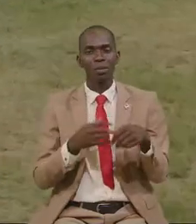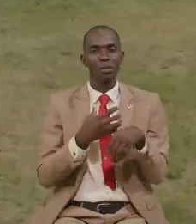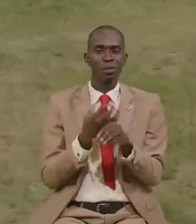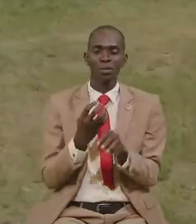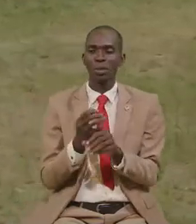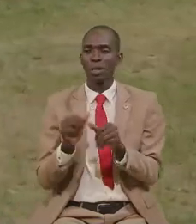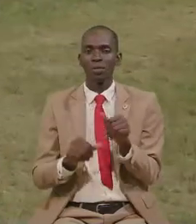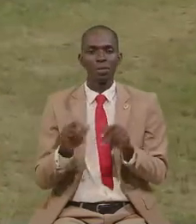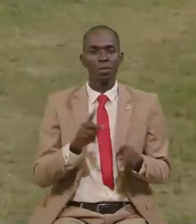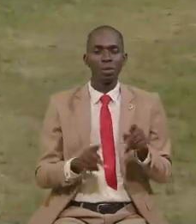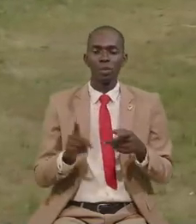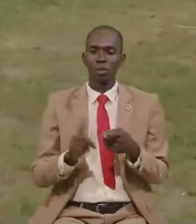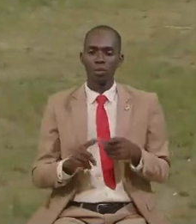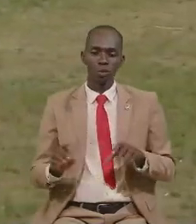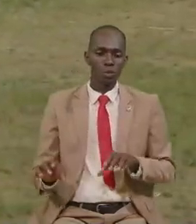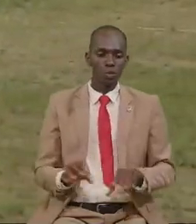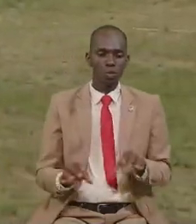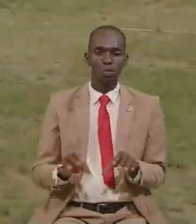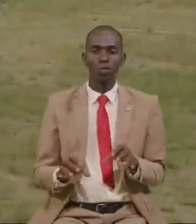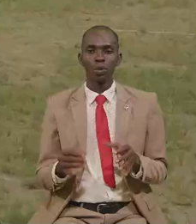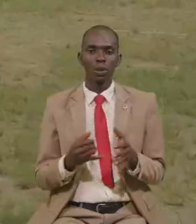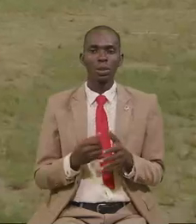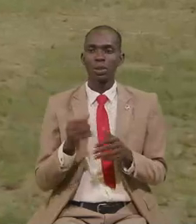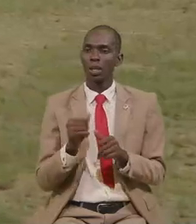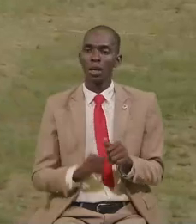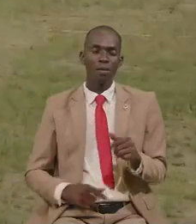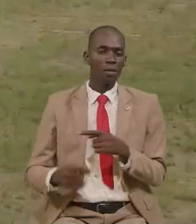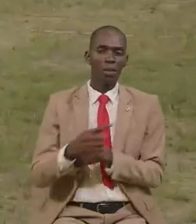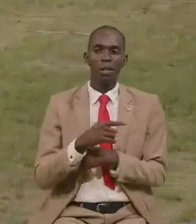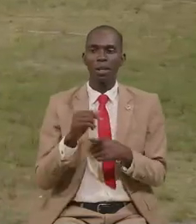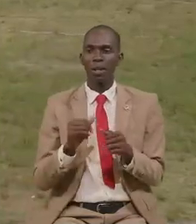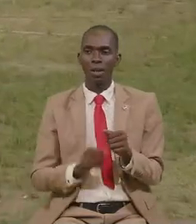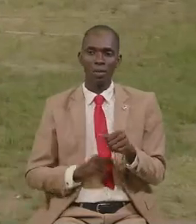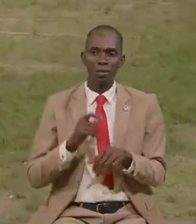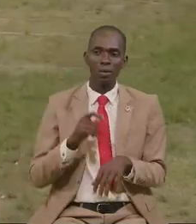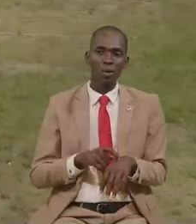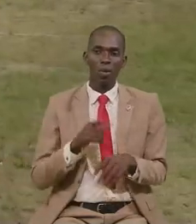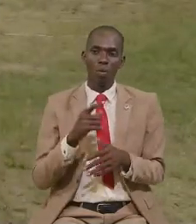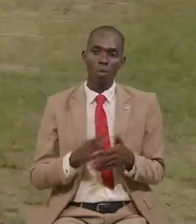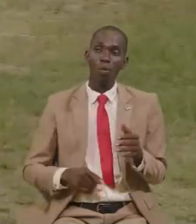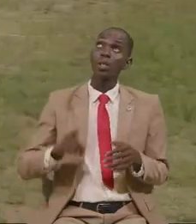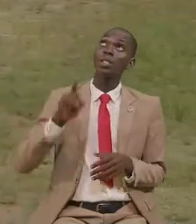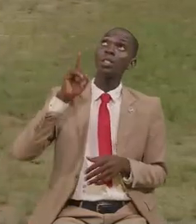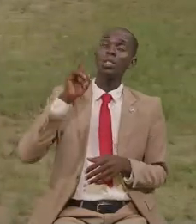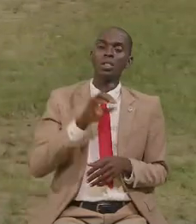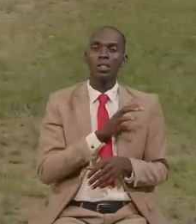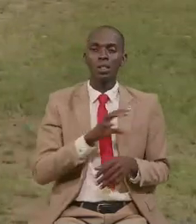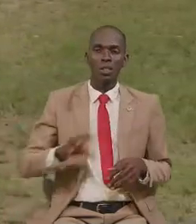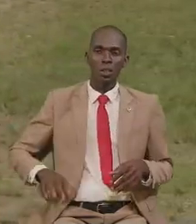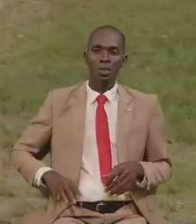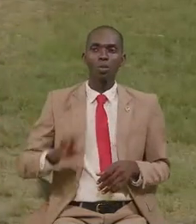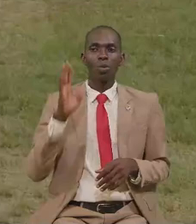doing every day, every time, what he, Christ, would have been